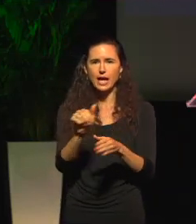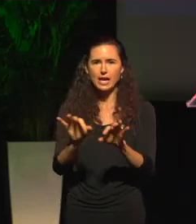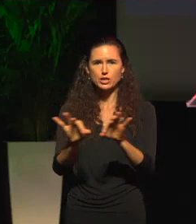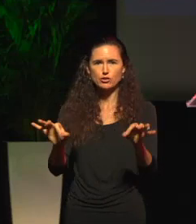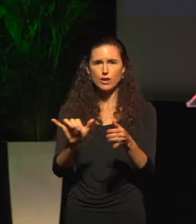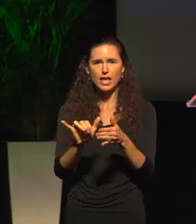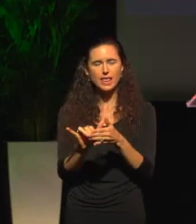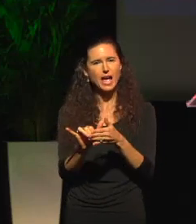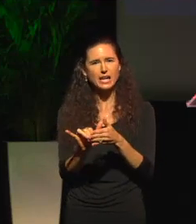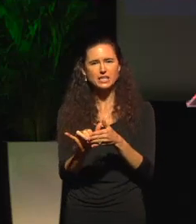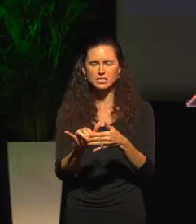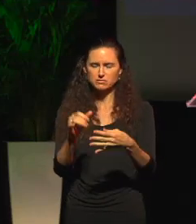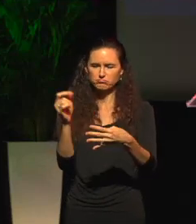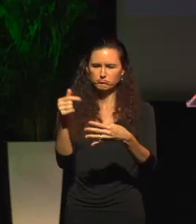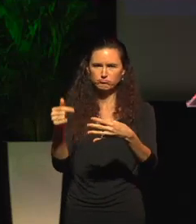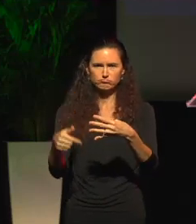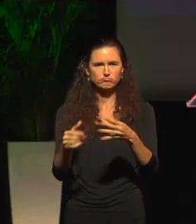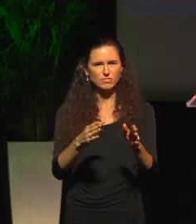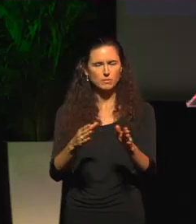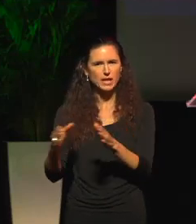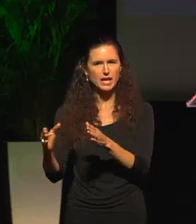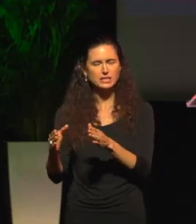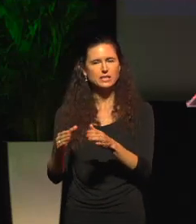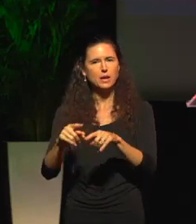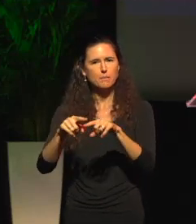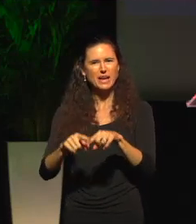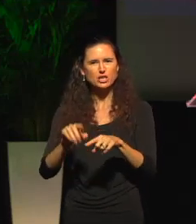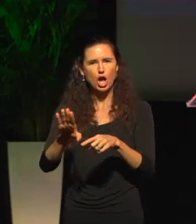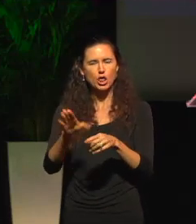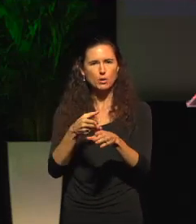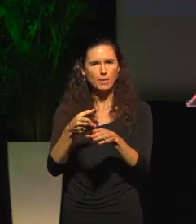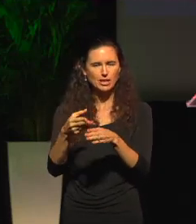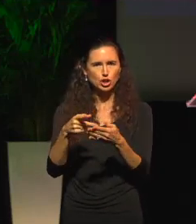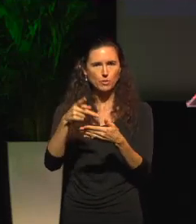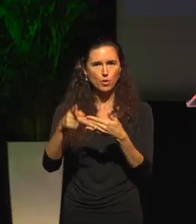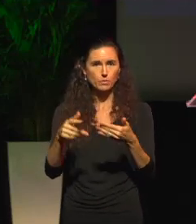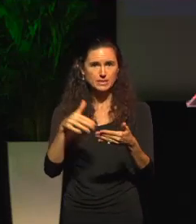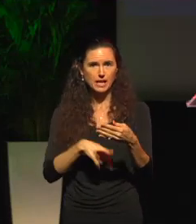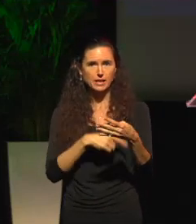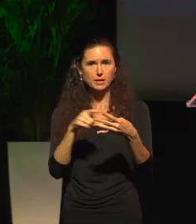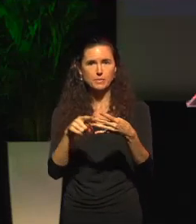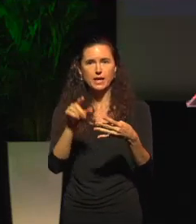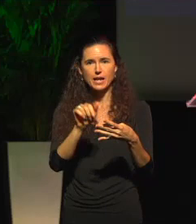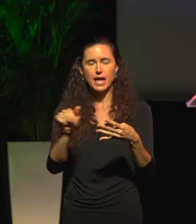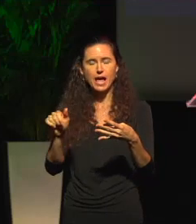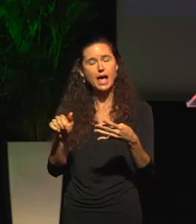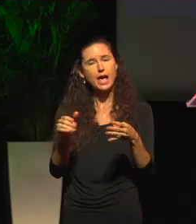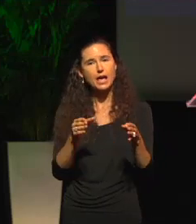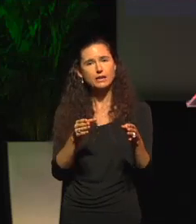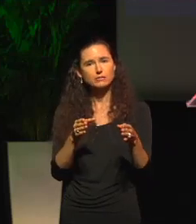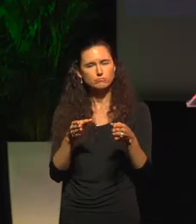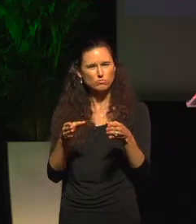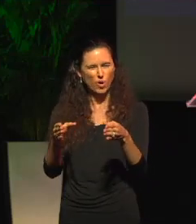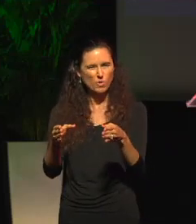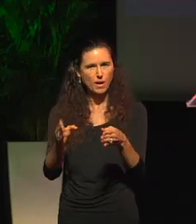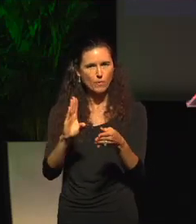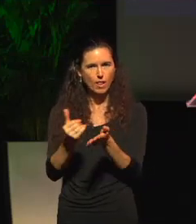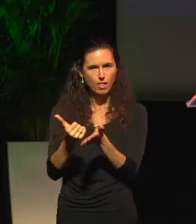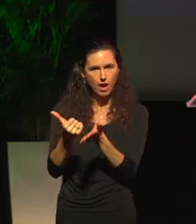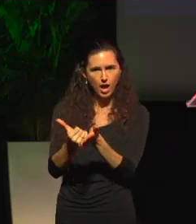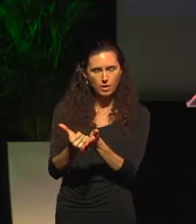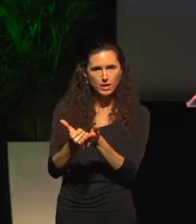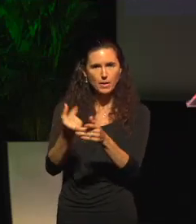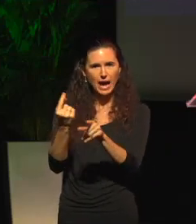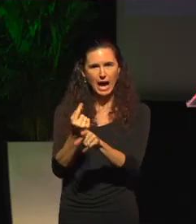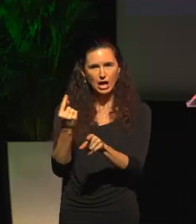are a term-by-term course sequence plan based on intended major or program of study. B, an AA roadmap helps an AA student accurately